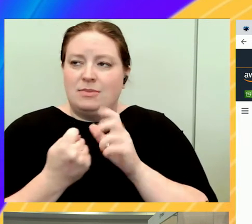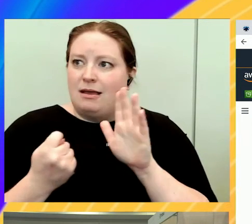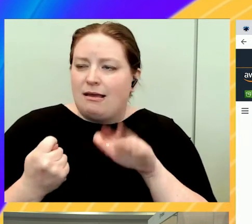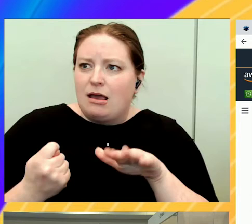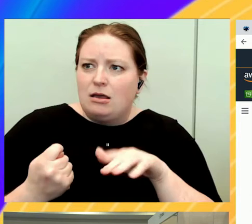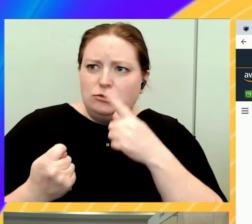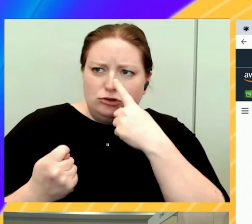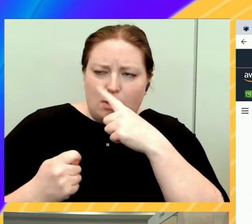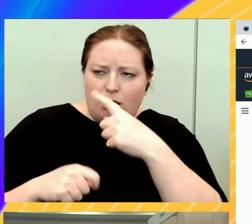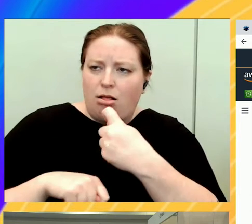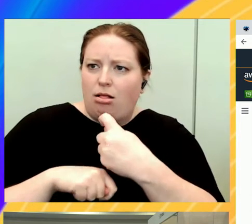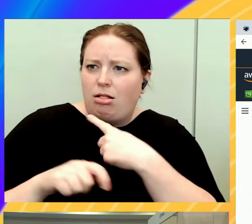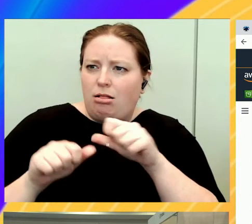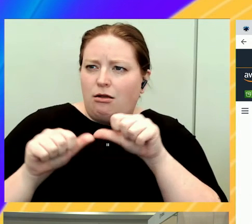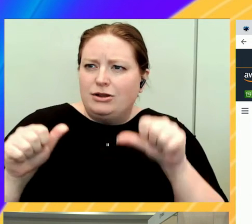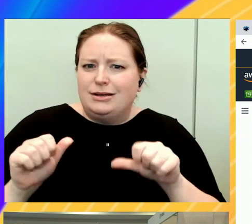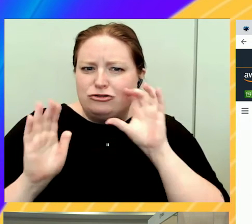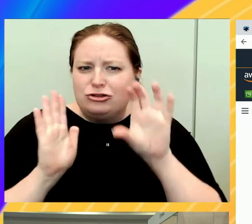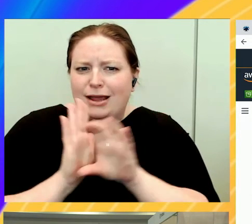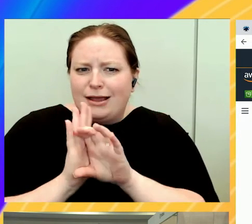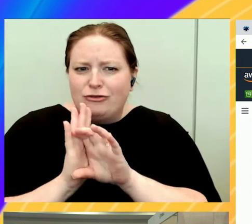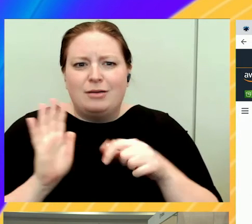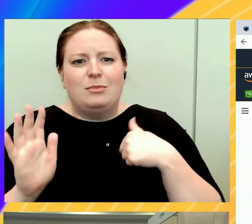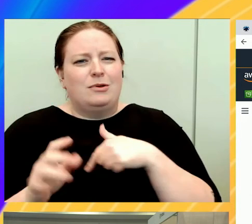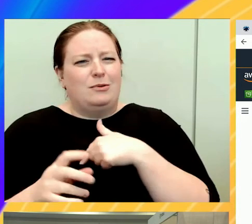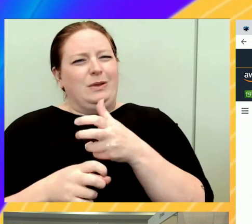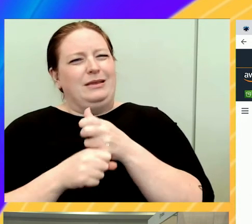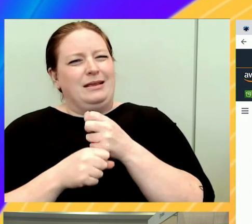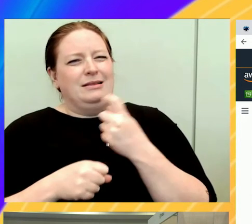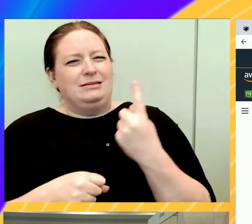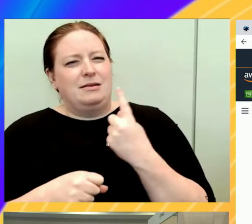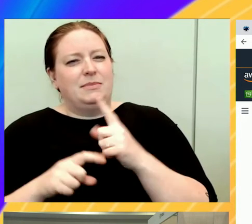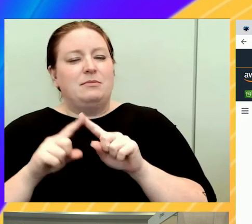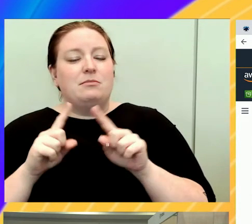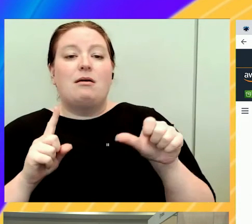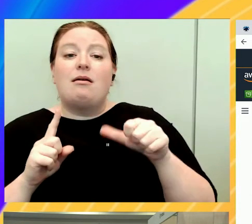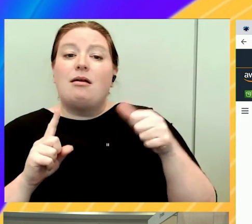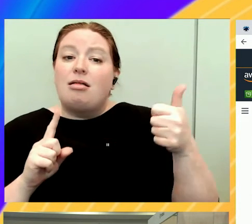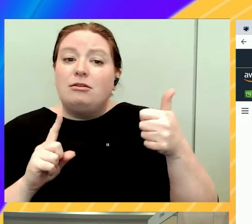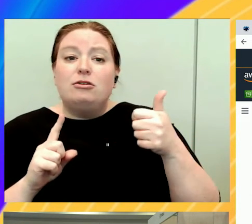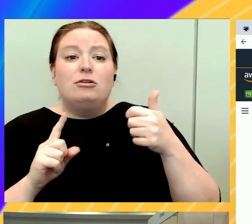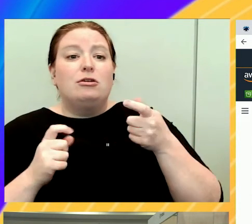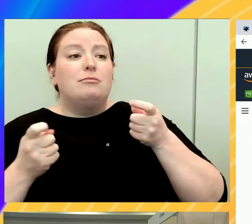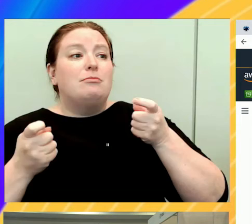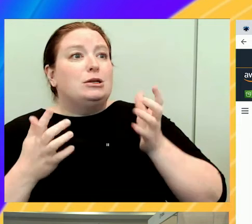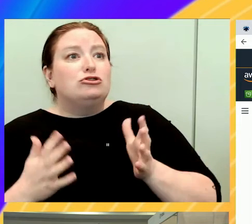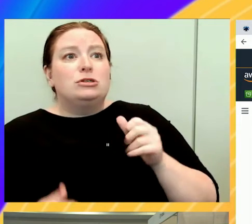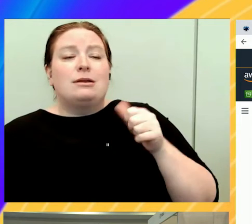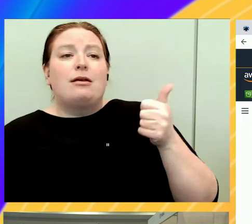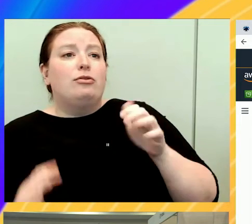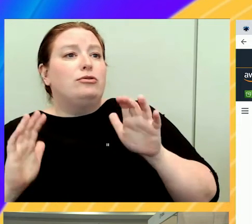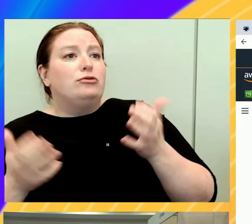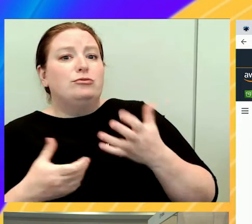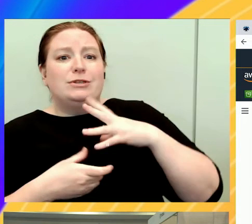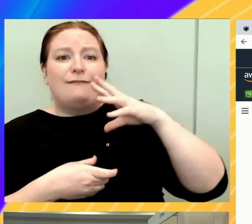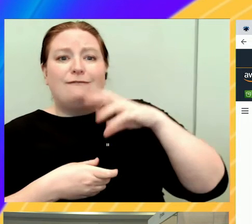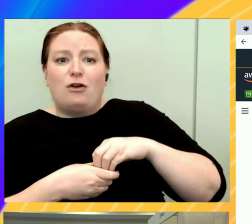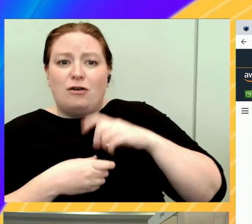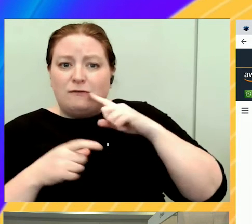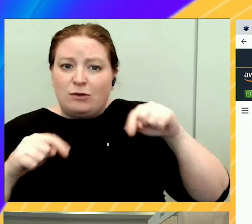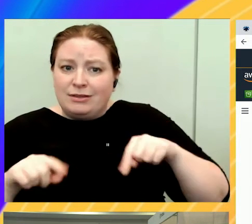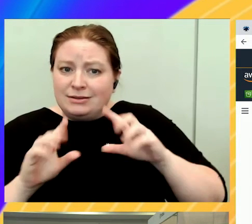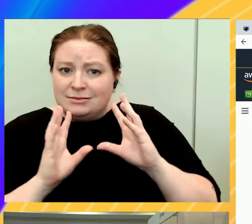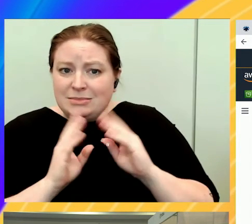get something. But with those, the other decision makers and the other groups involved in this meeting, there is